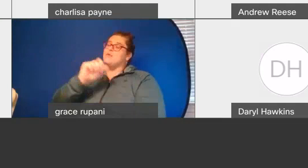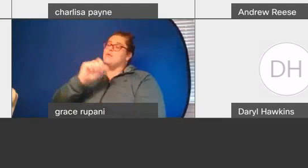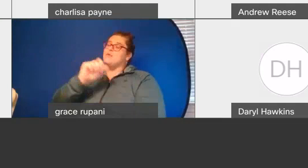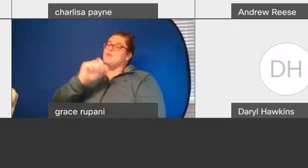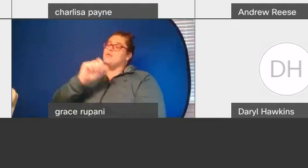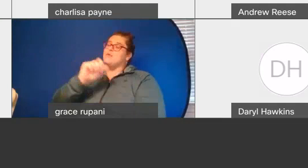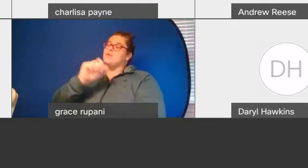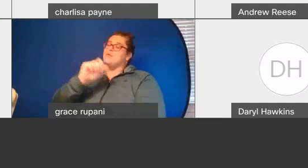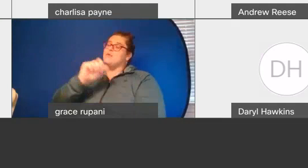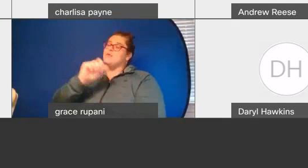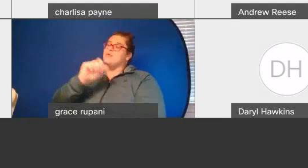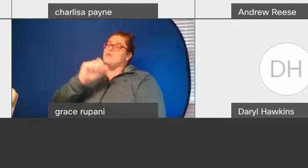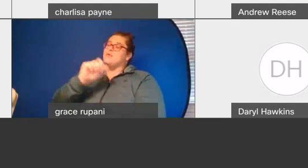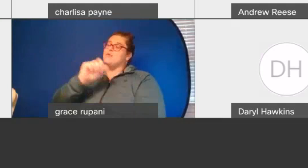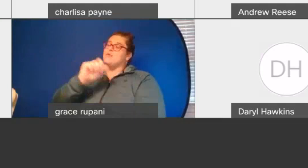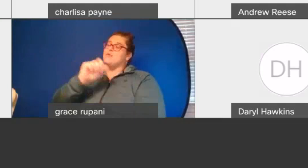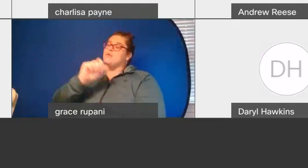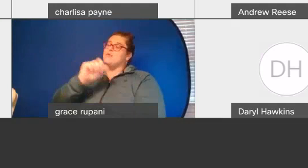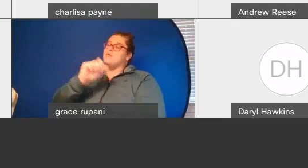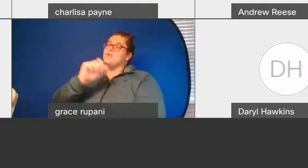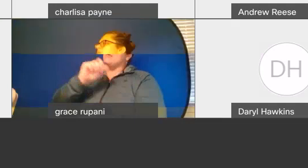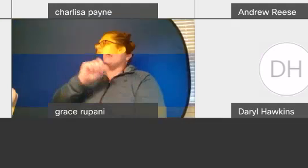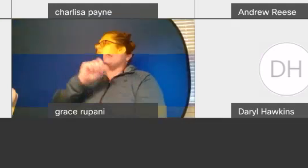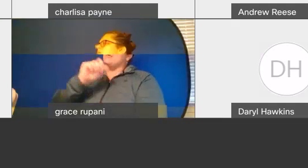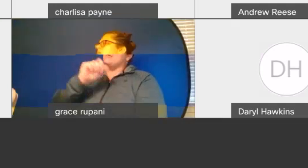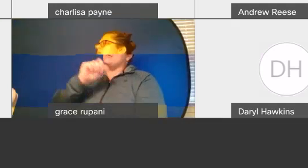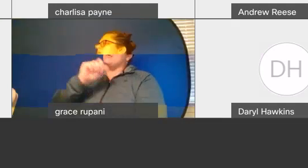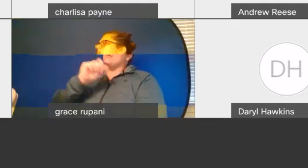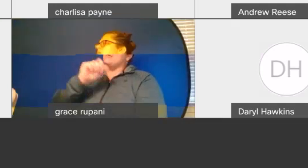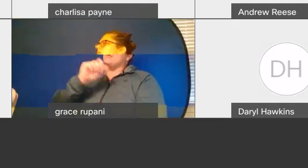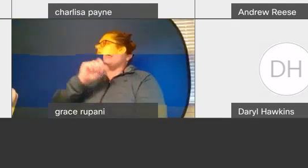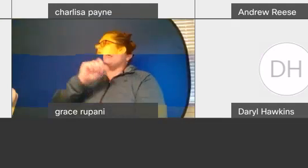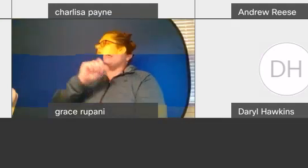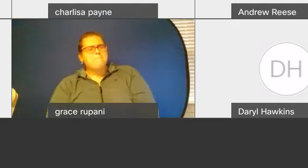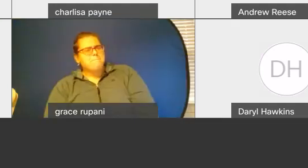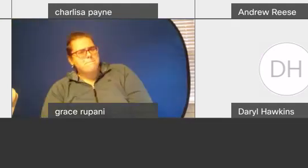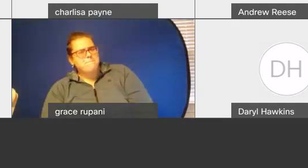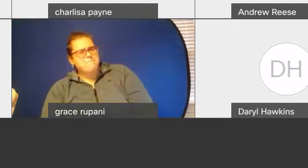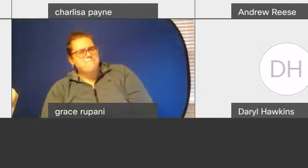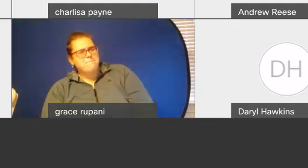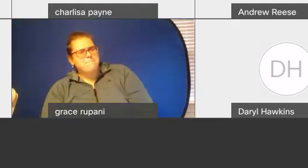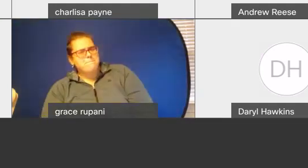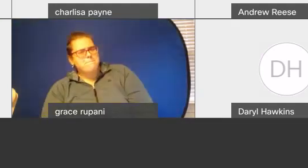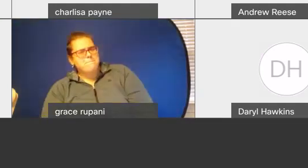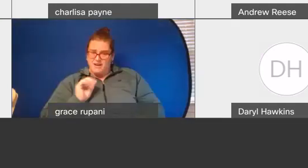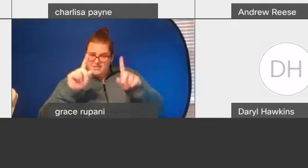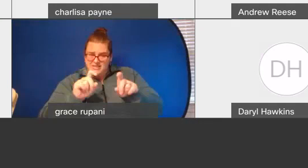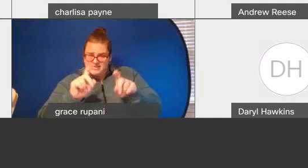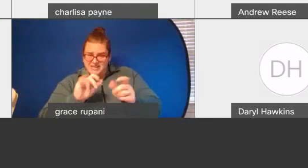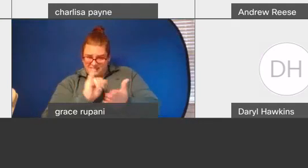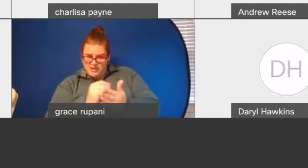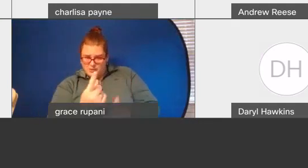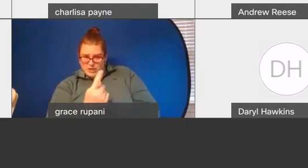And I'm sorry, the question is, what's the requirements for testing of staff? Is that correct?